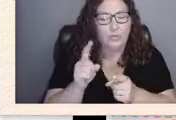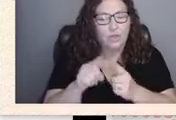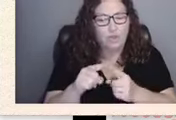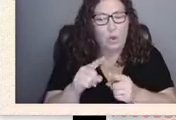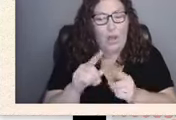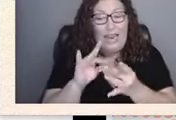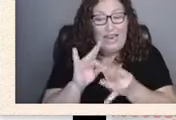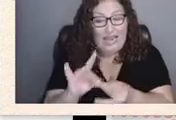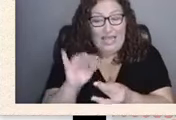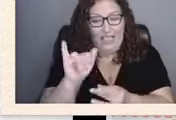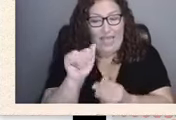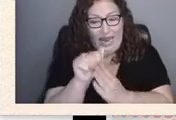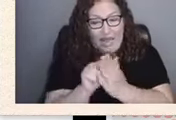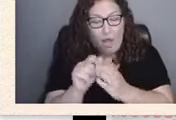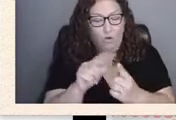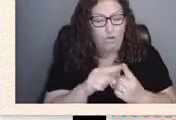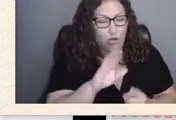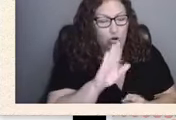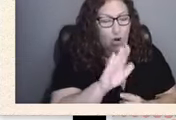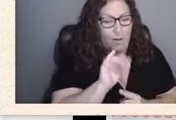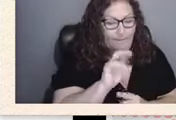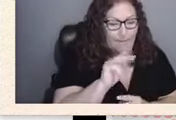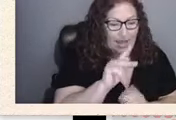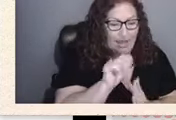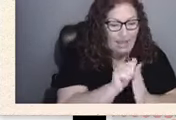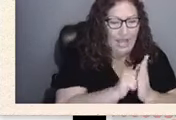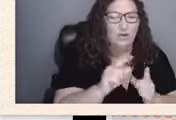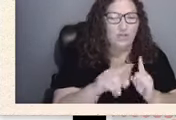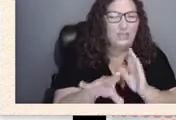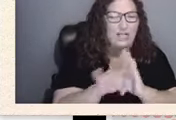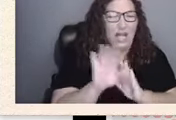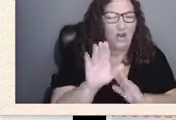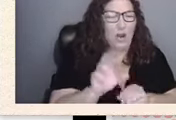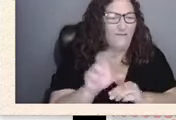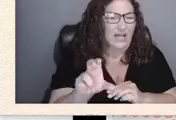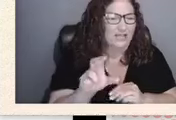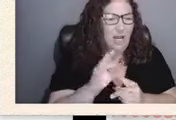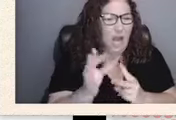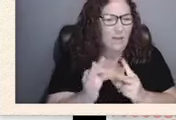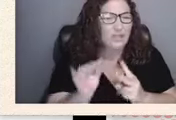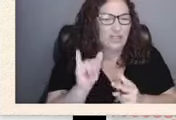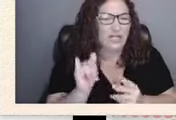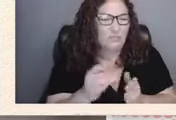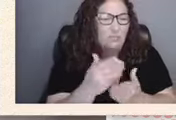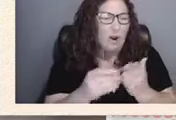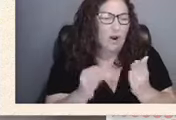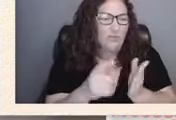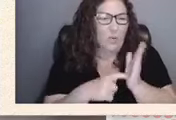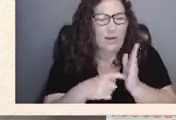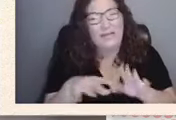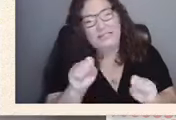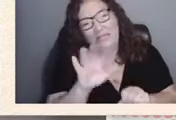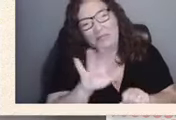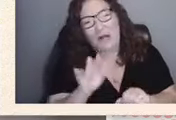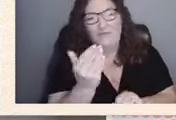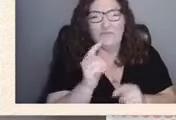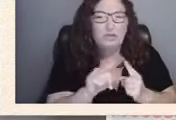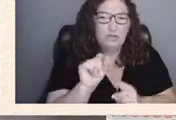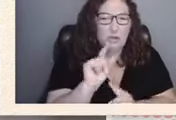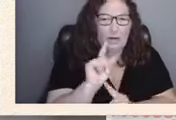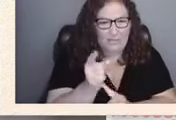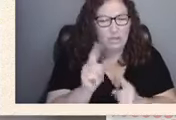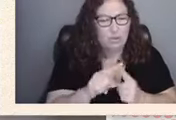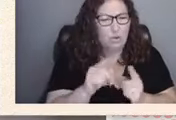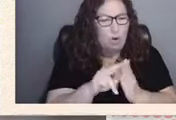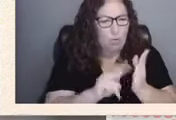account to be able to select your investment options, which are all part of the requirements. So it takes about 15 to 20 minutes to enroll. So